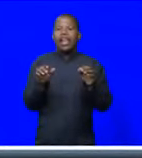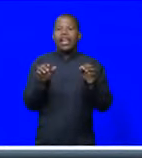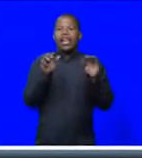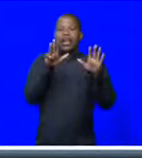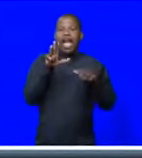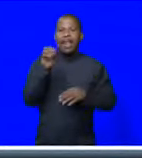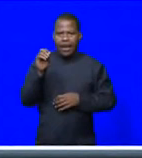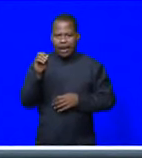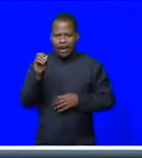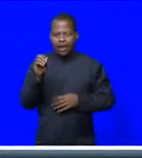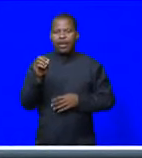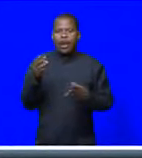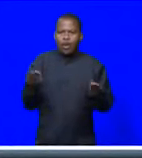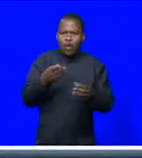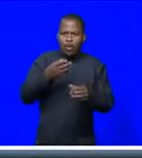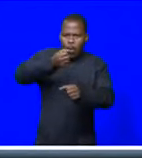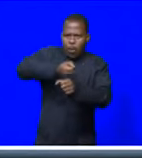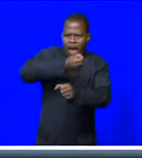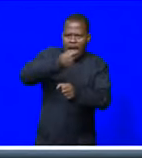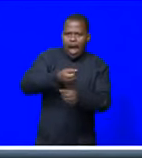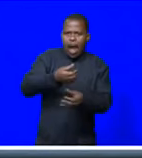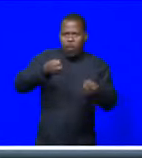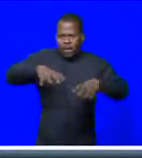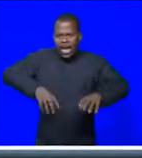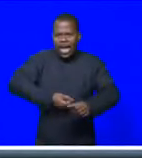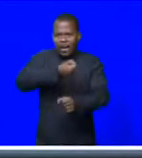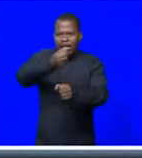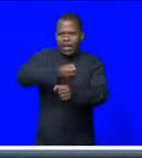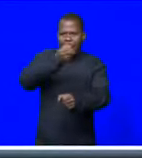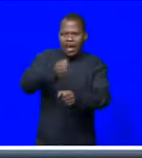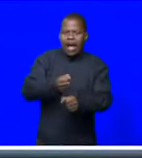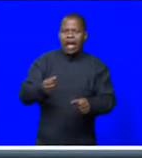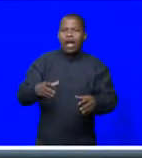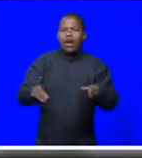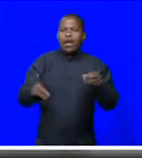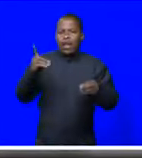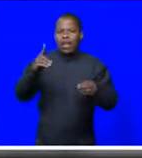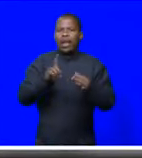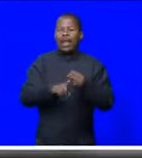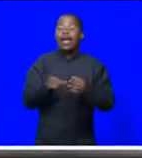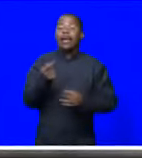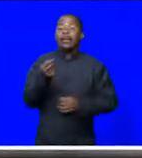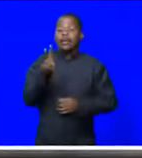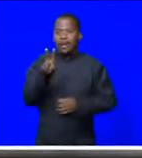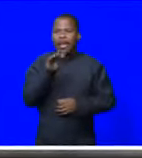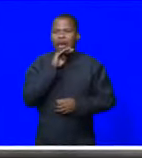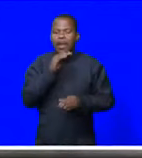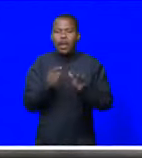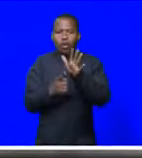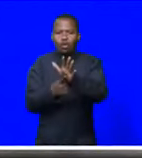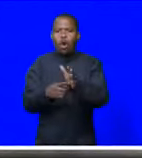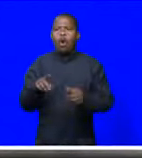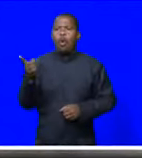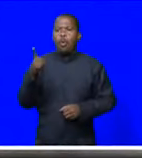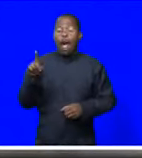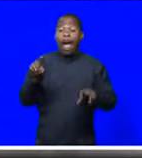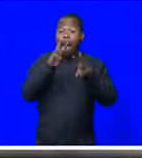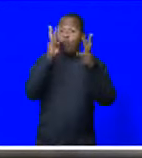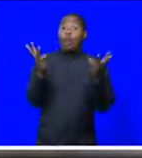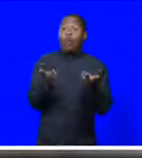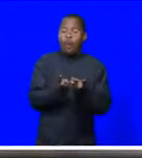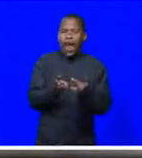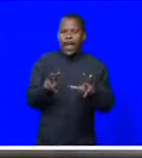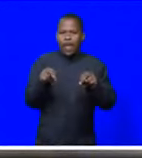900 jobs in radio, television, and print alone. Lokusho ukuthi vele umhlaba nyalo ufuna